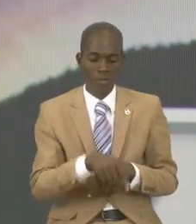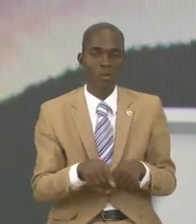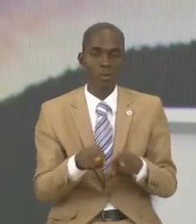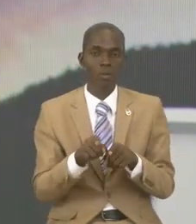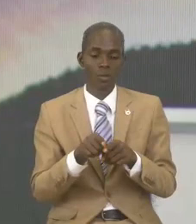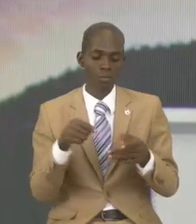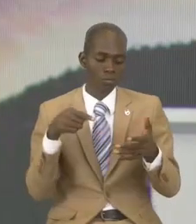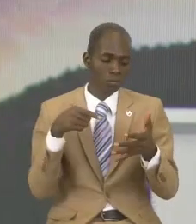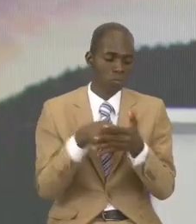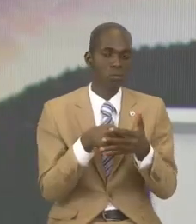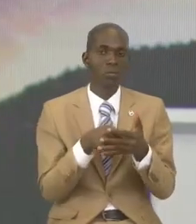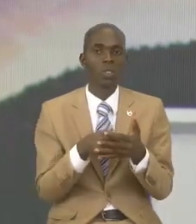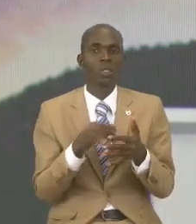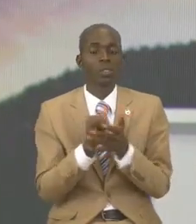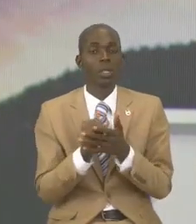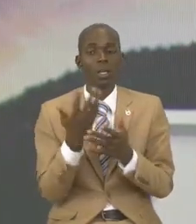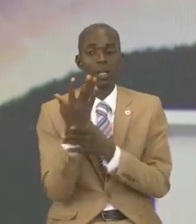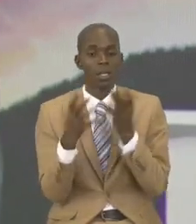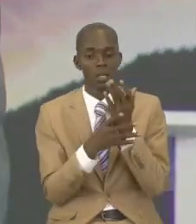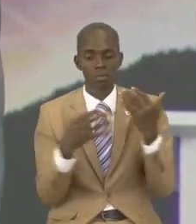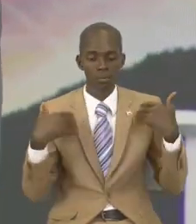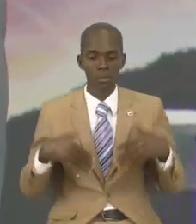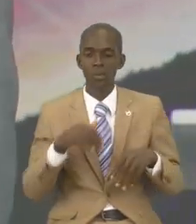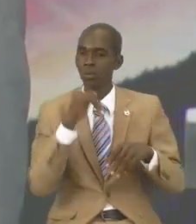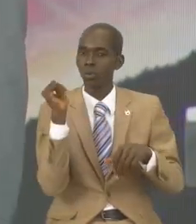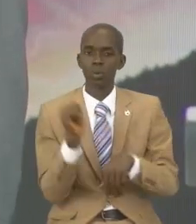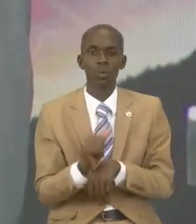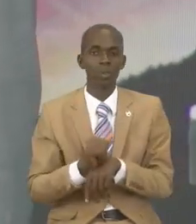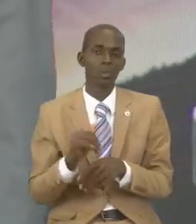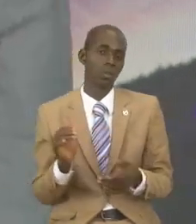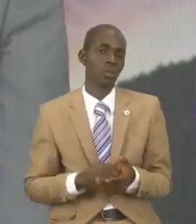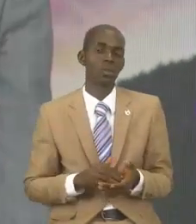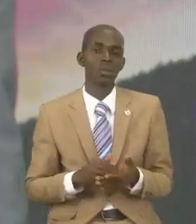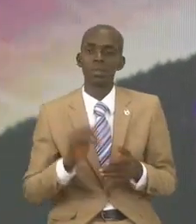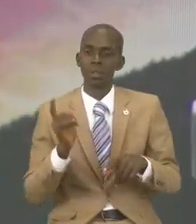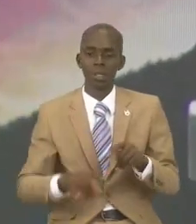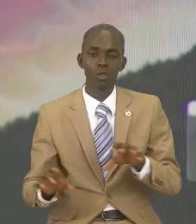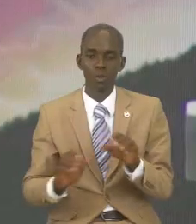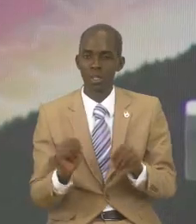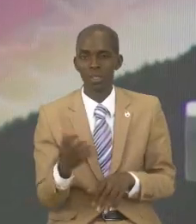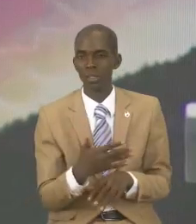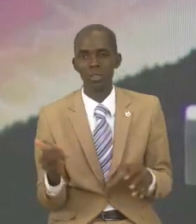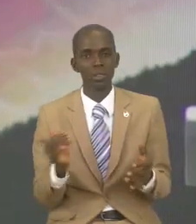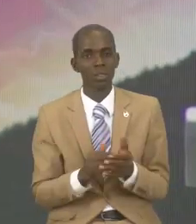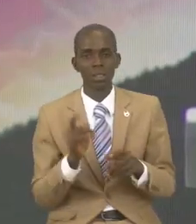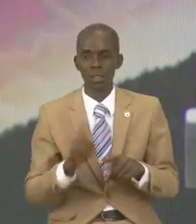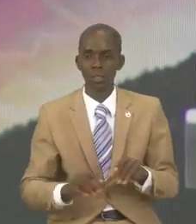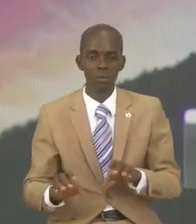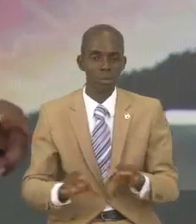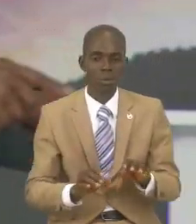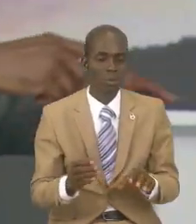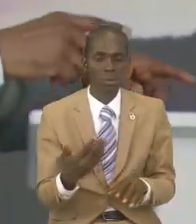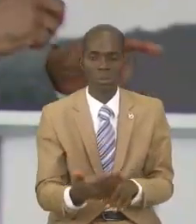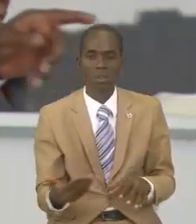becomes inoperative. It cannot operate anymore. It cannot act anymore.